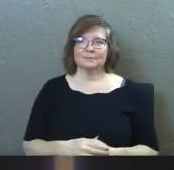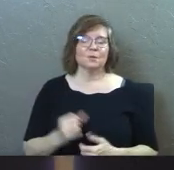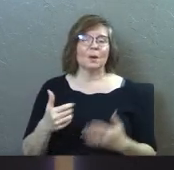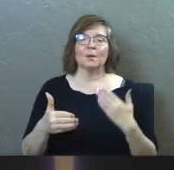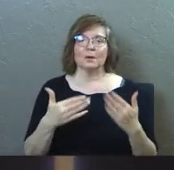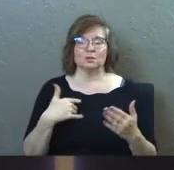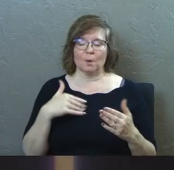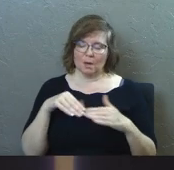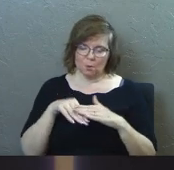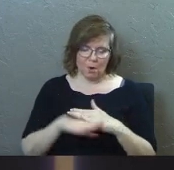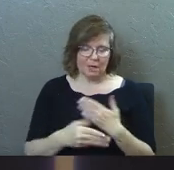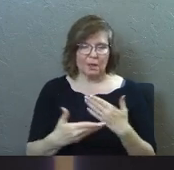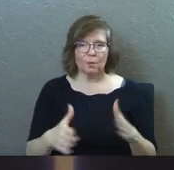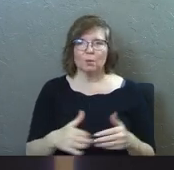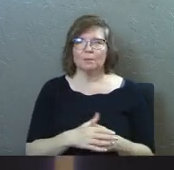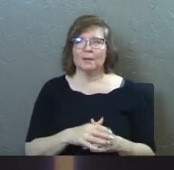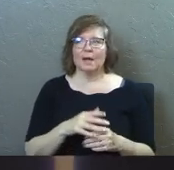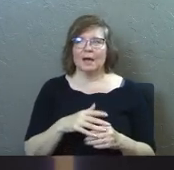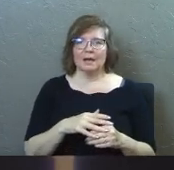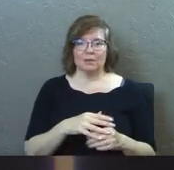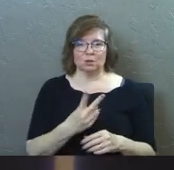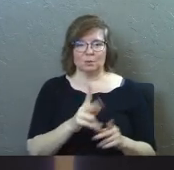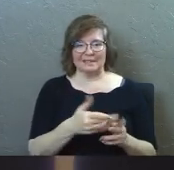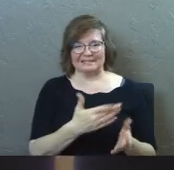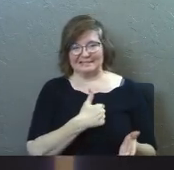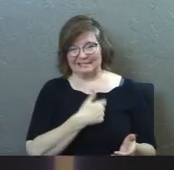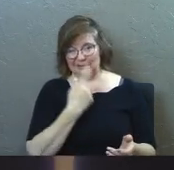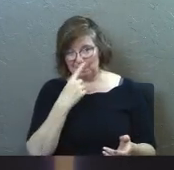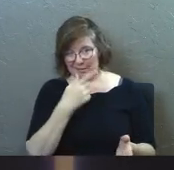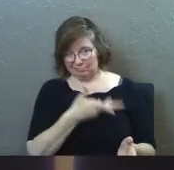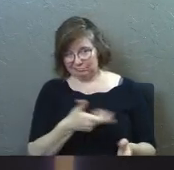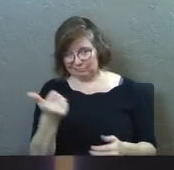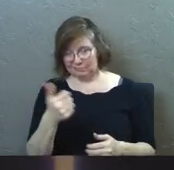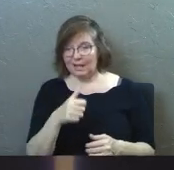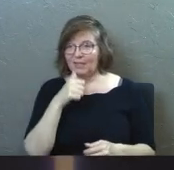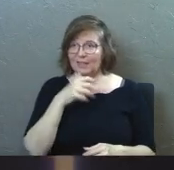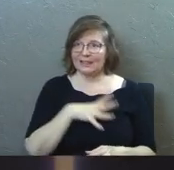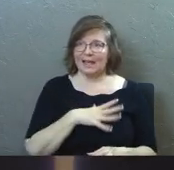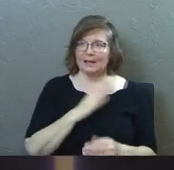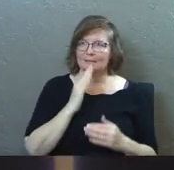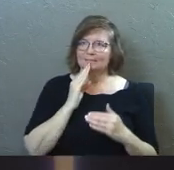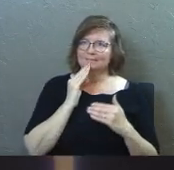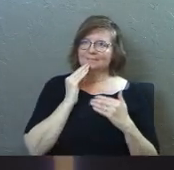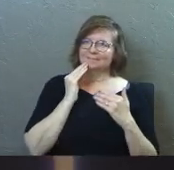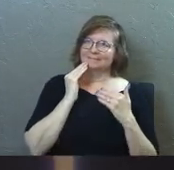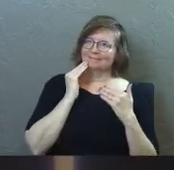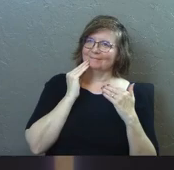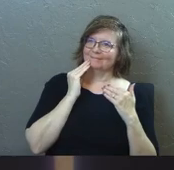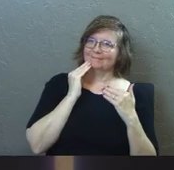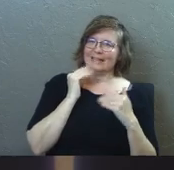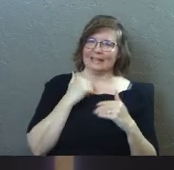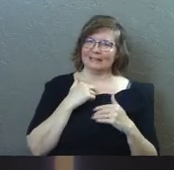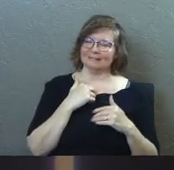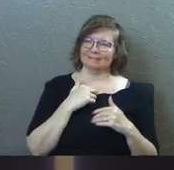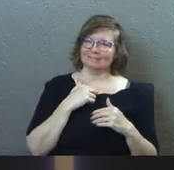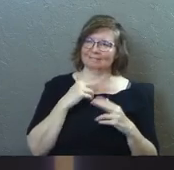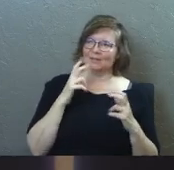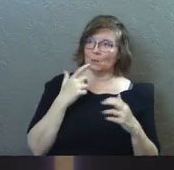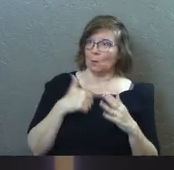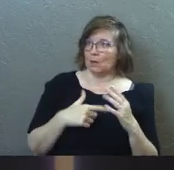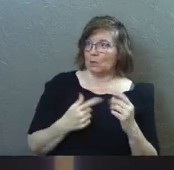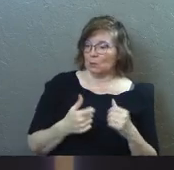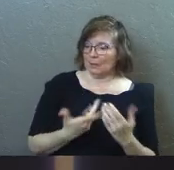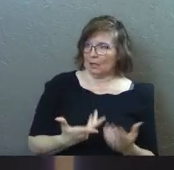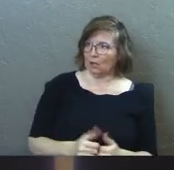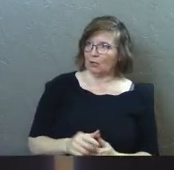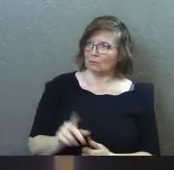So anyway, so I walk into that room, go to kick the two people out, and the lady, she starts smiling at me, and she gets all sassy with me, and she's like, well, what are you